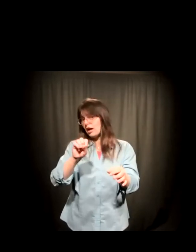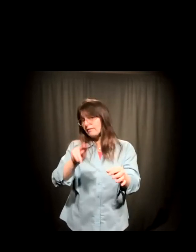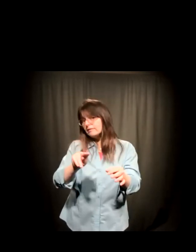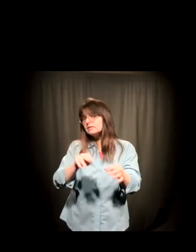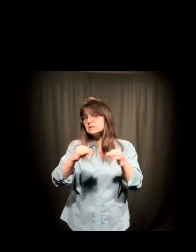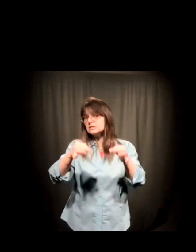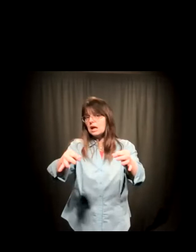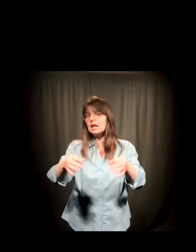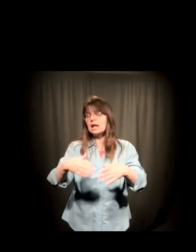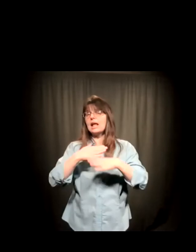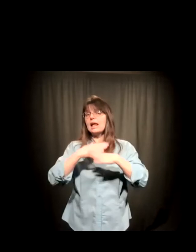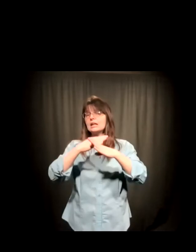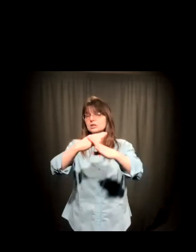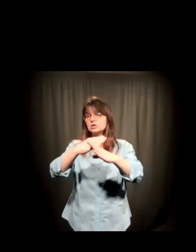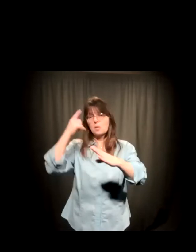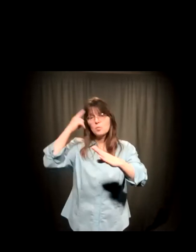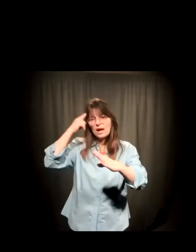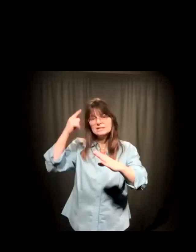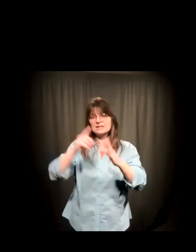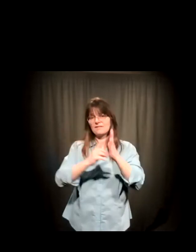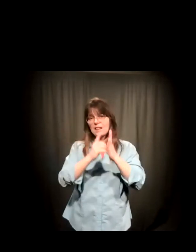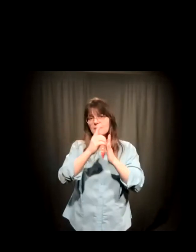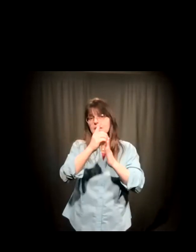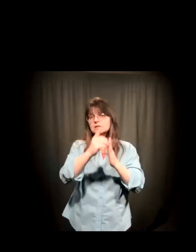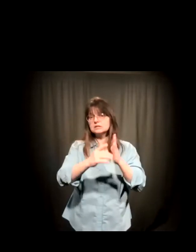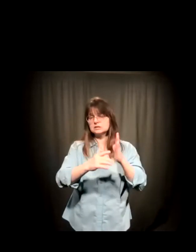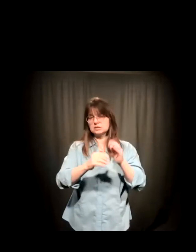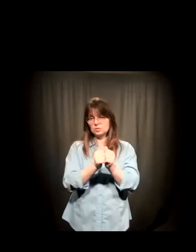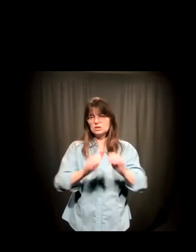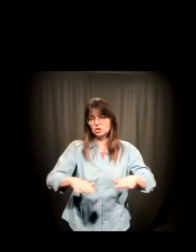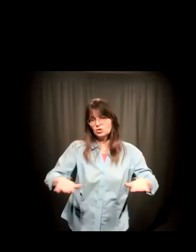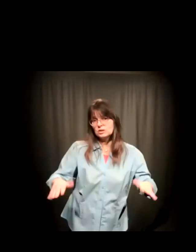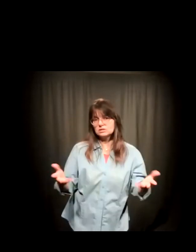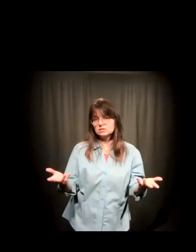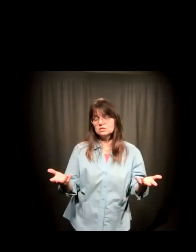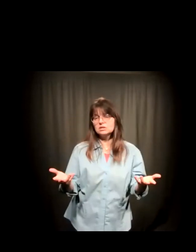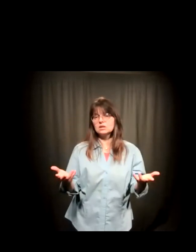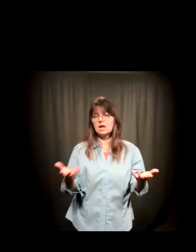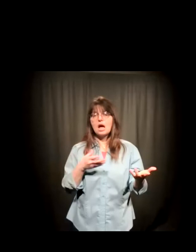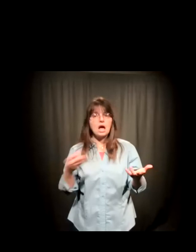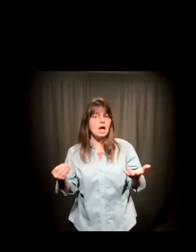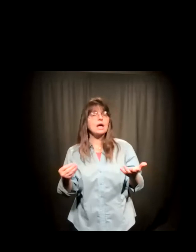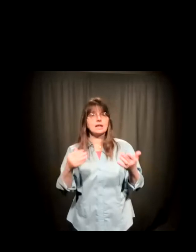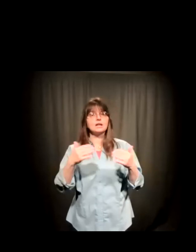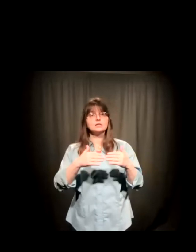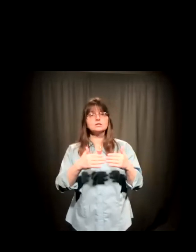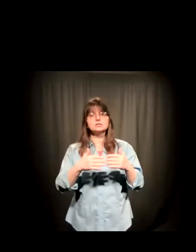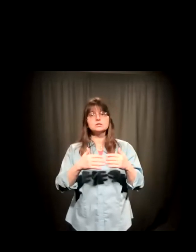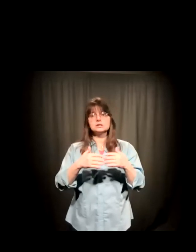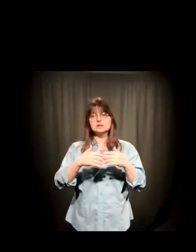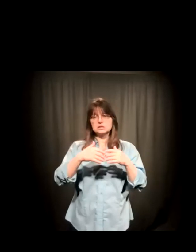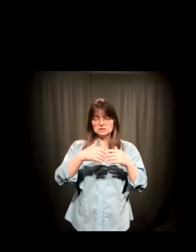it hinders brain development among children that extends into adulthood and is